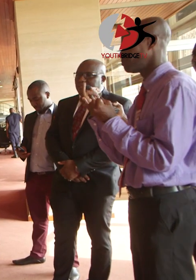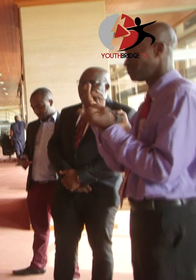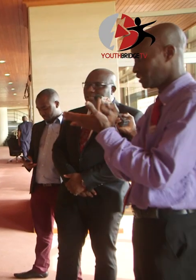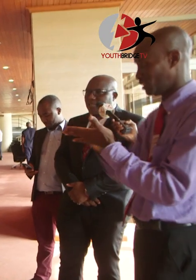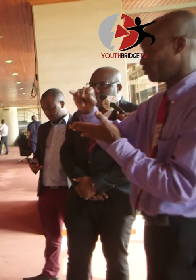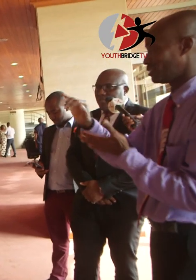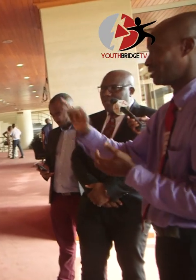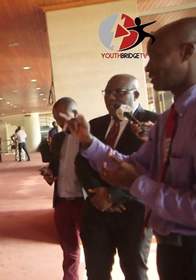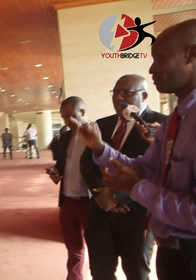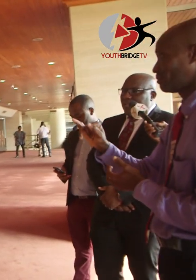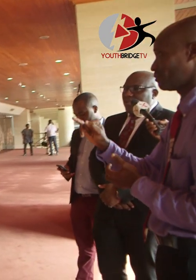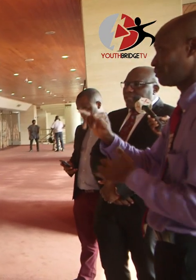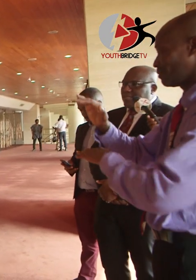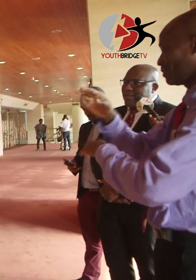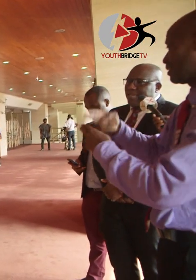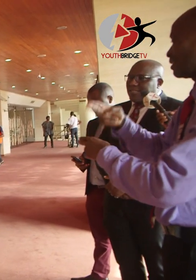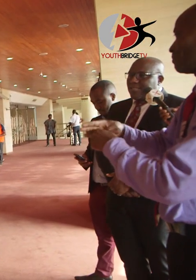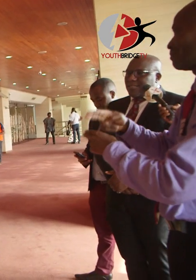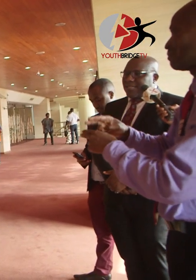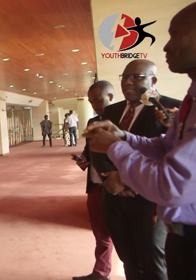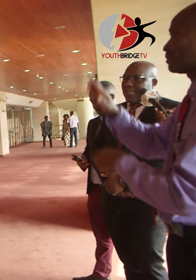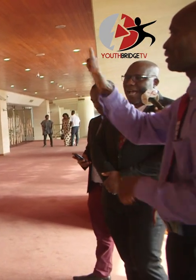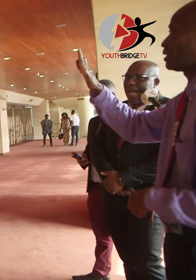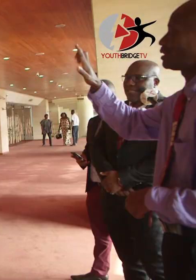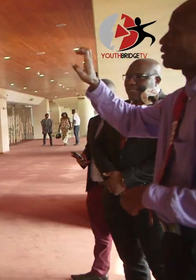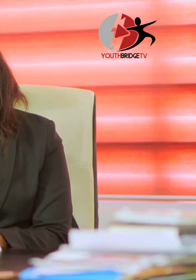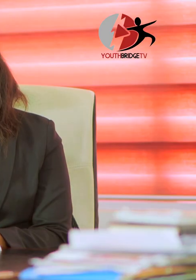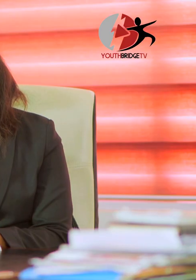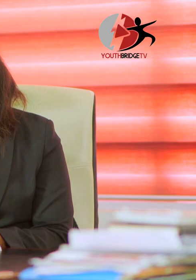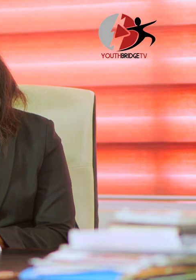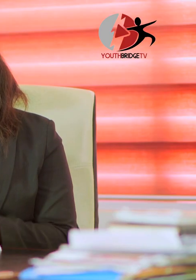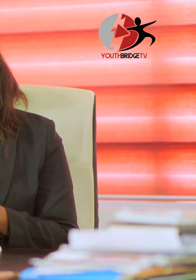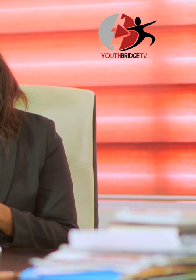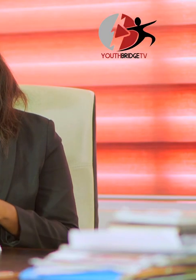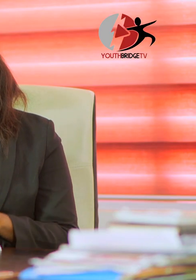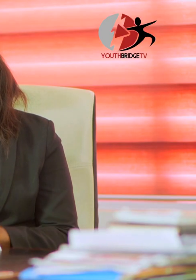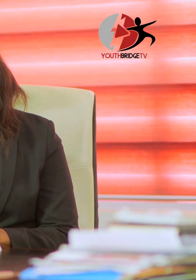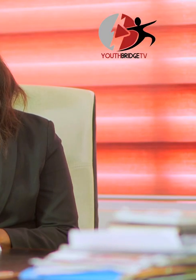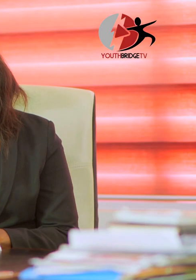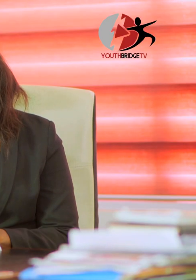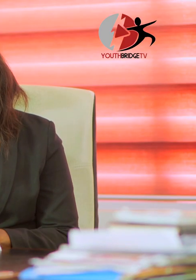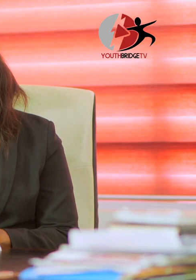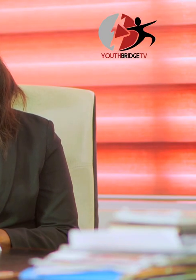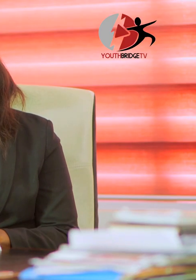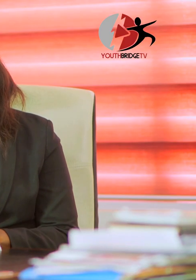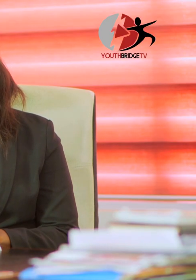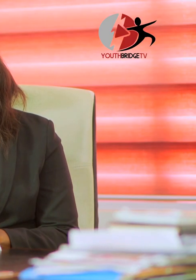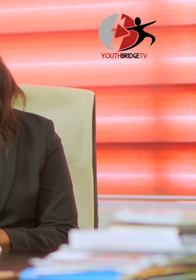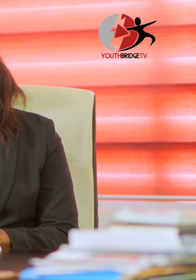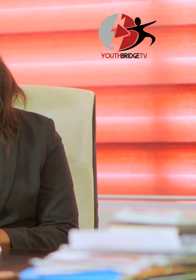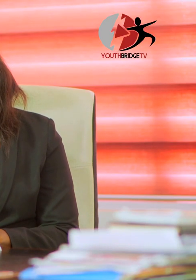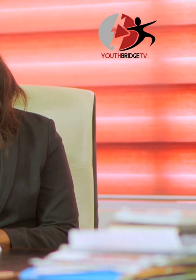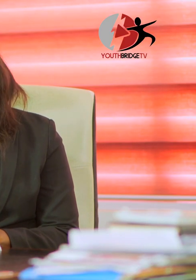disability. In view of this fact, we humbly urge all other development partners,